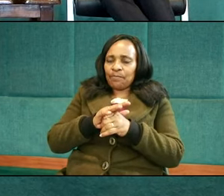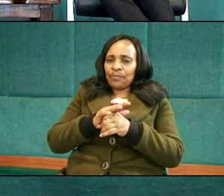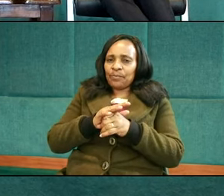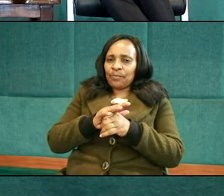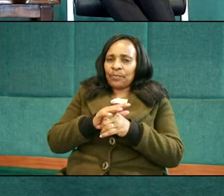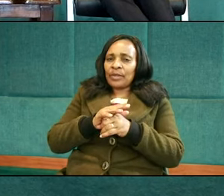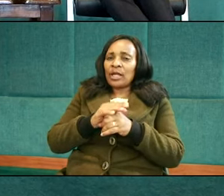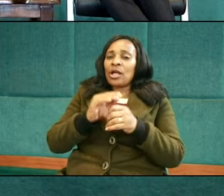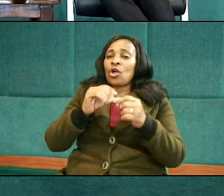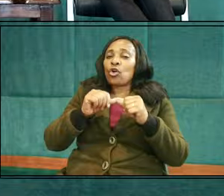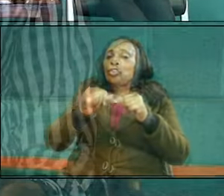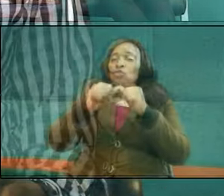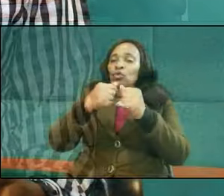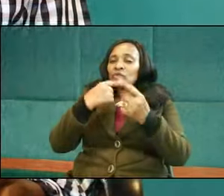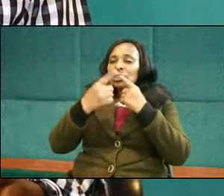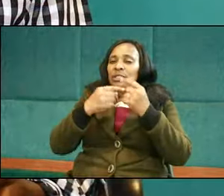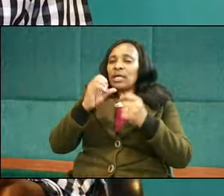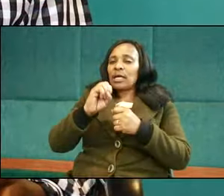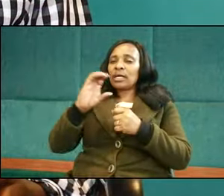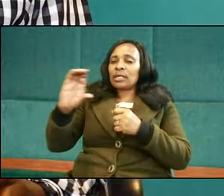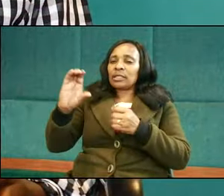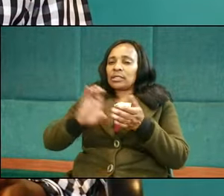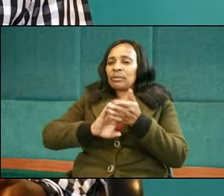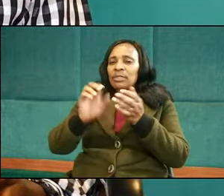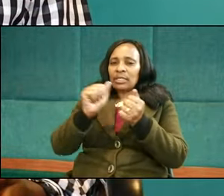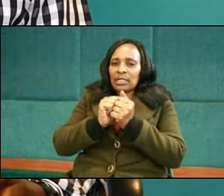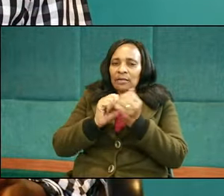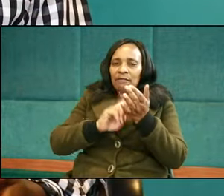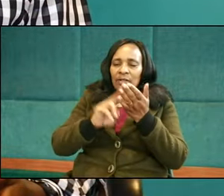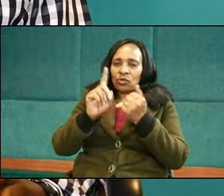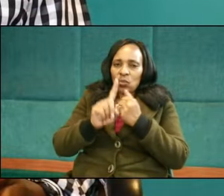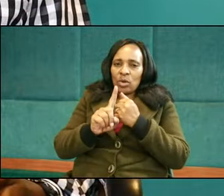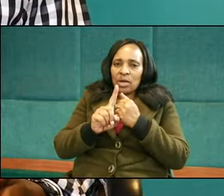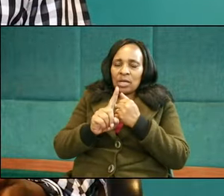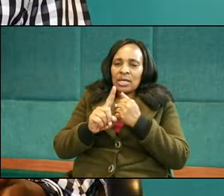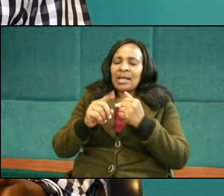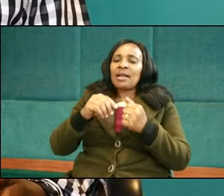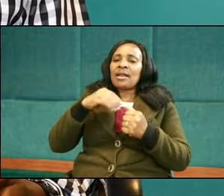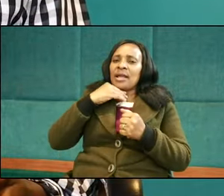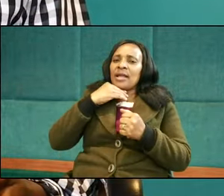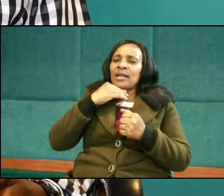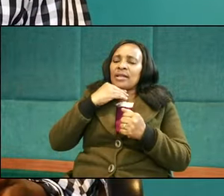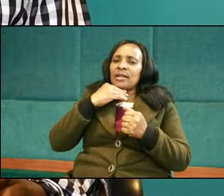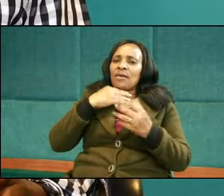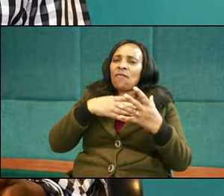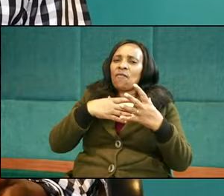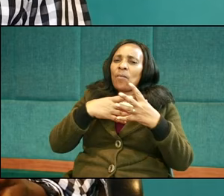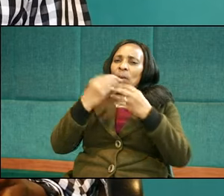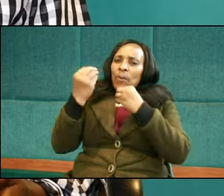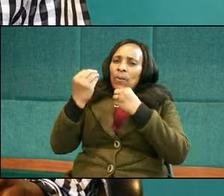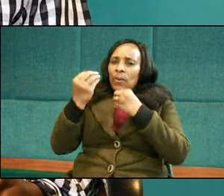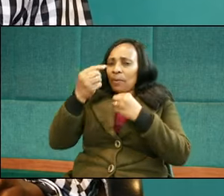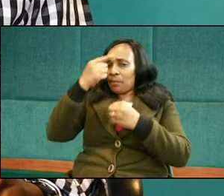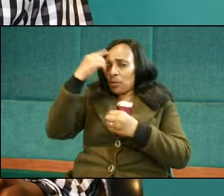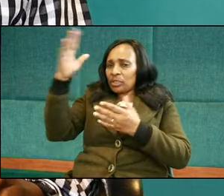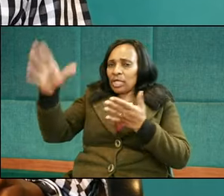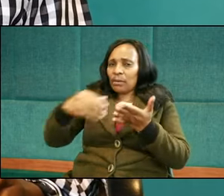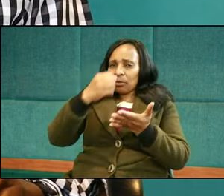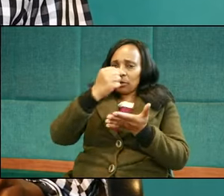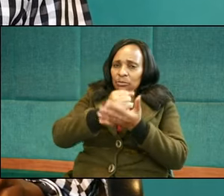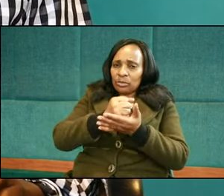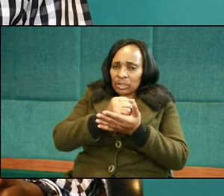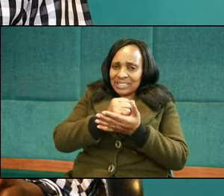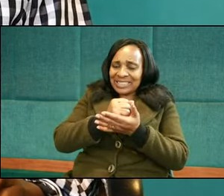Father goes on to say in Ecclesiastes chapter 10, verse 1, "Dead flies cause the ointment of the